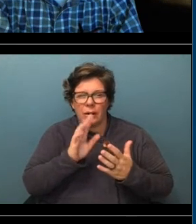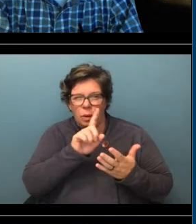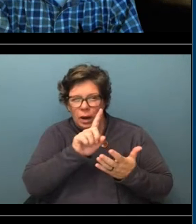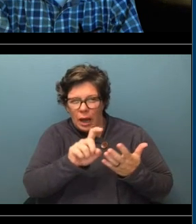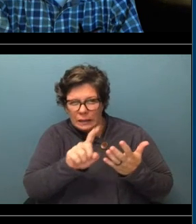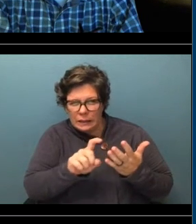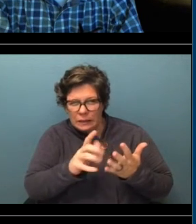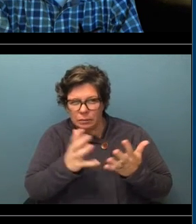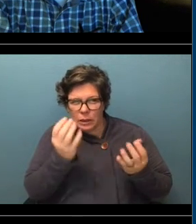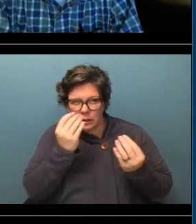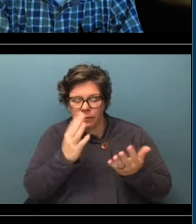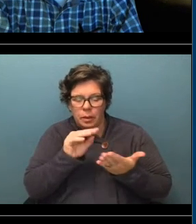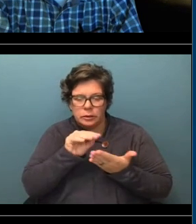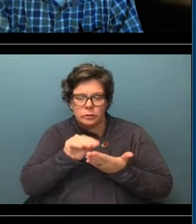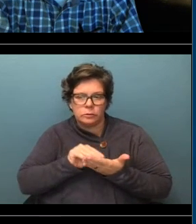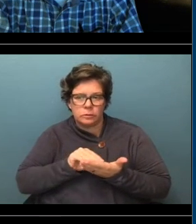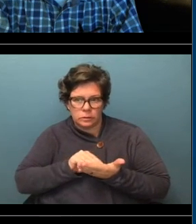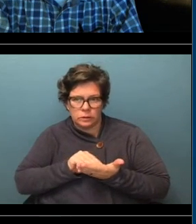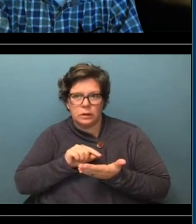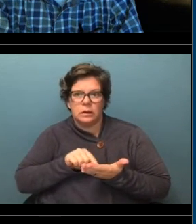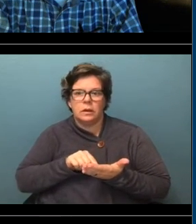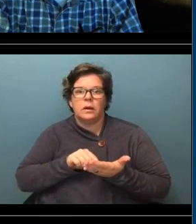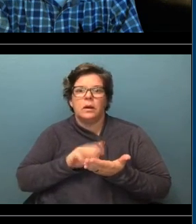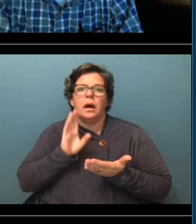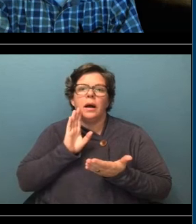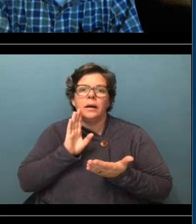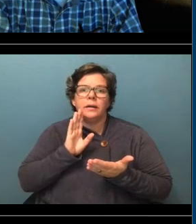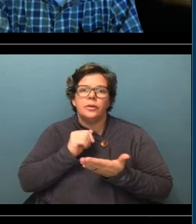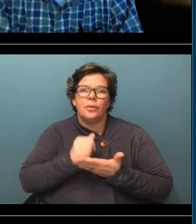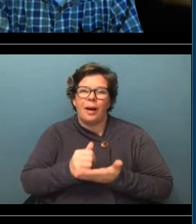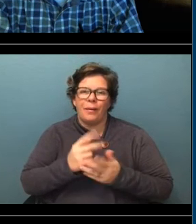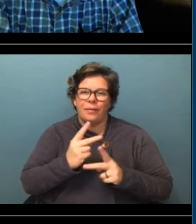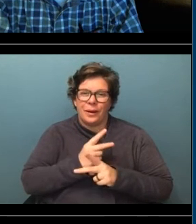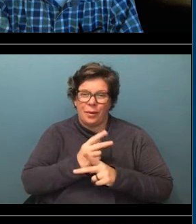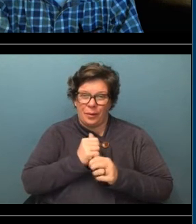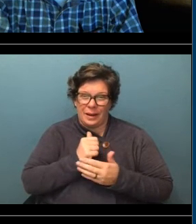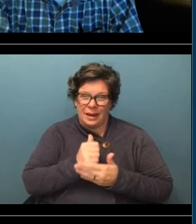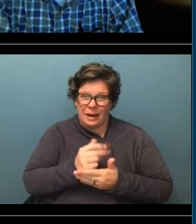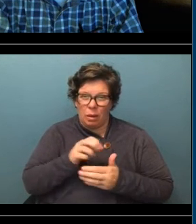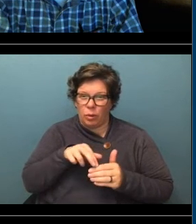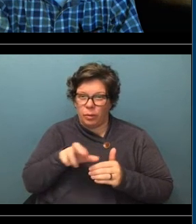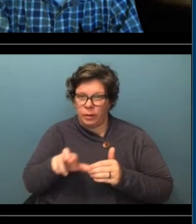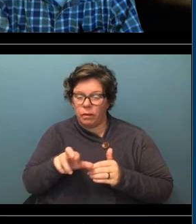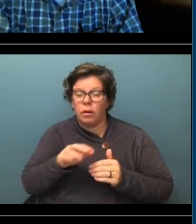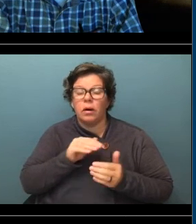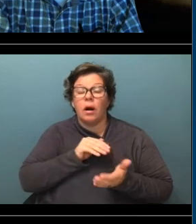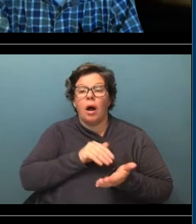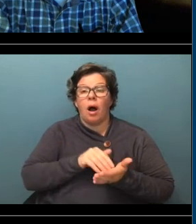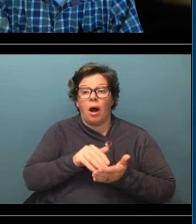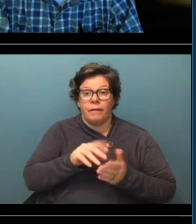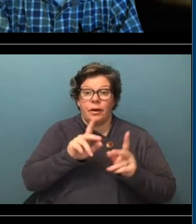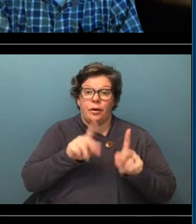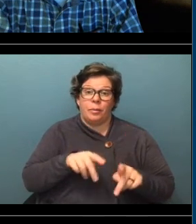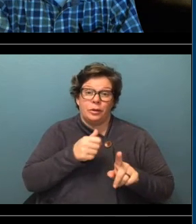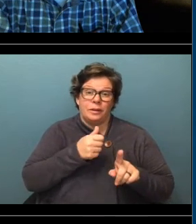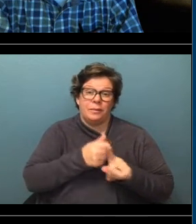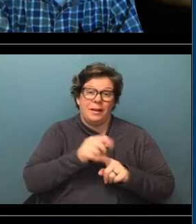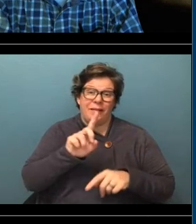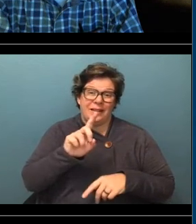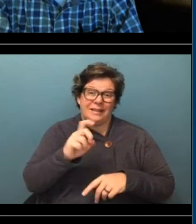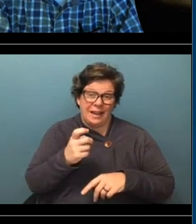as possible. I would say it's fairly common for a person to share, if they have a